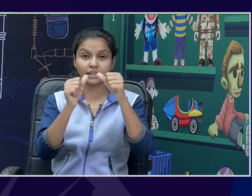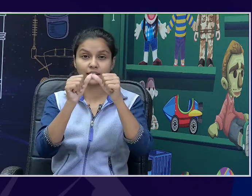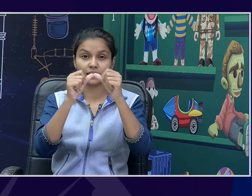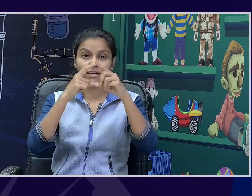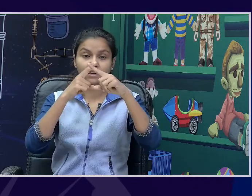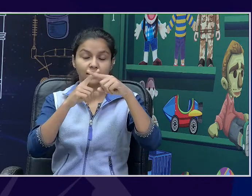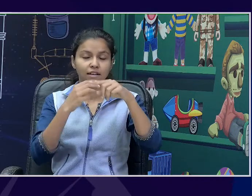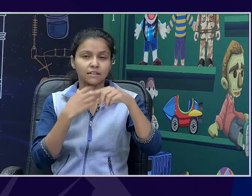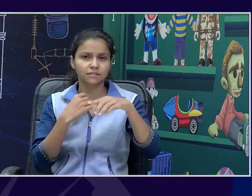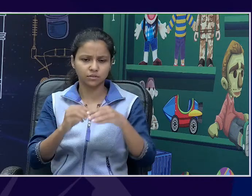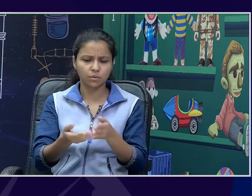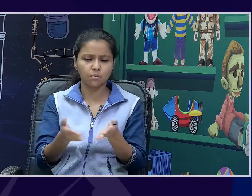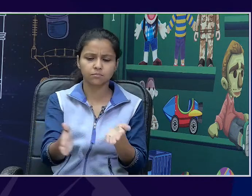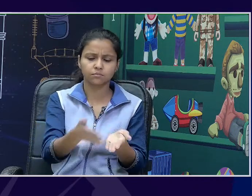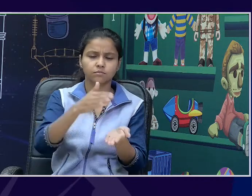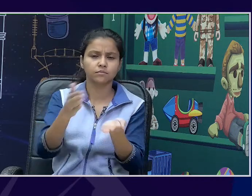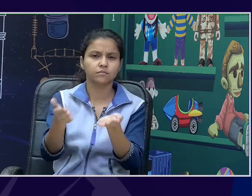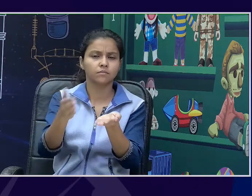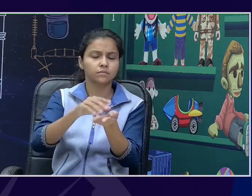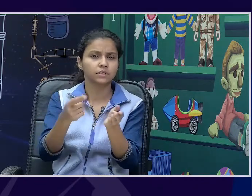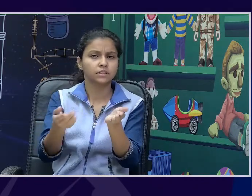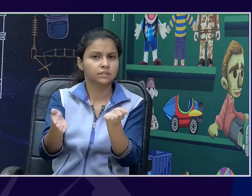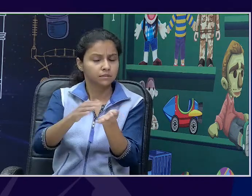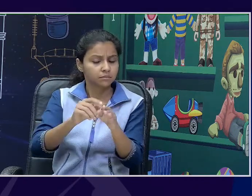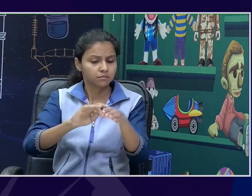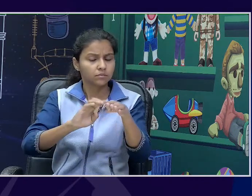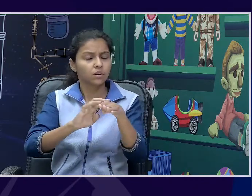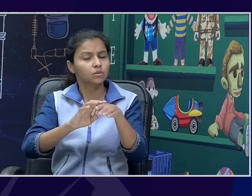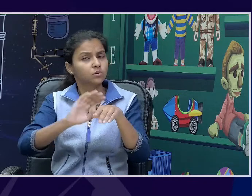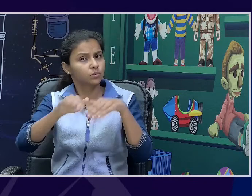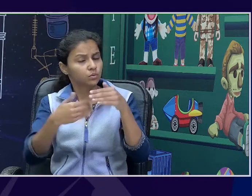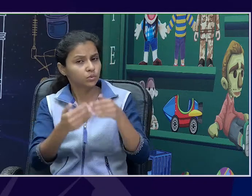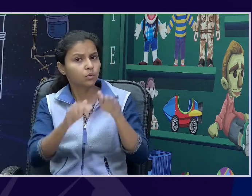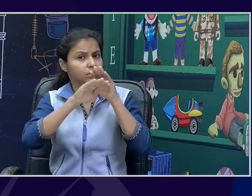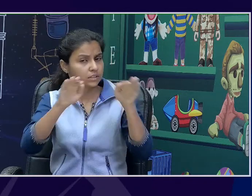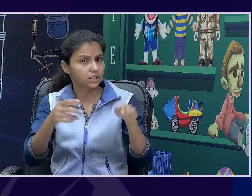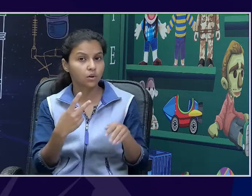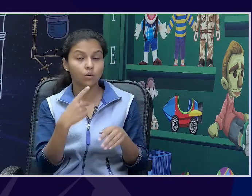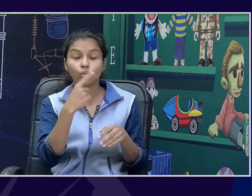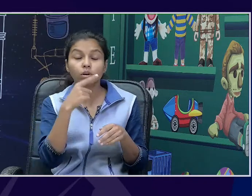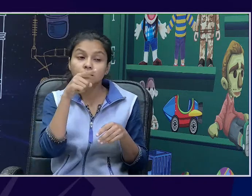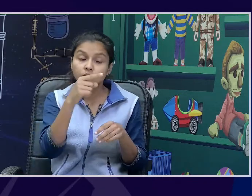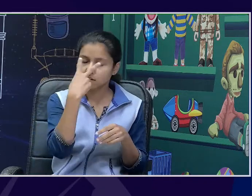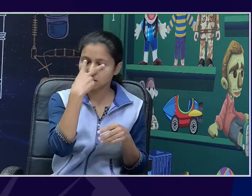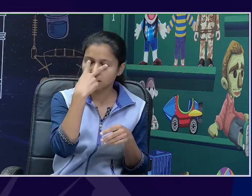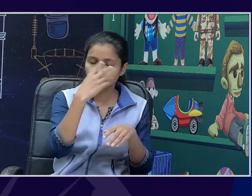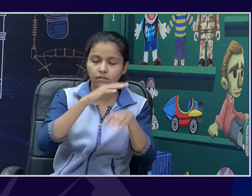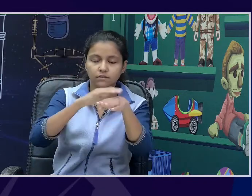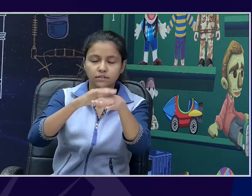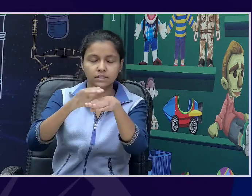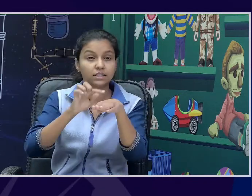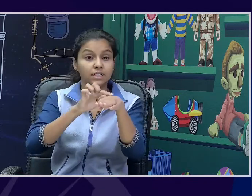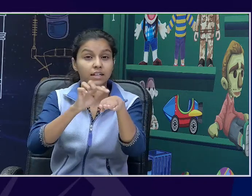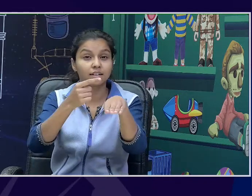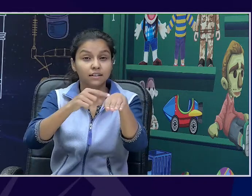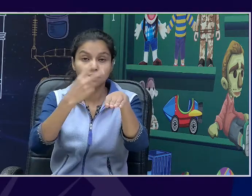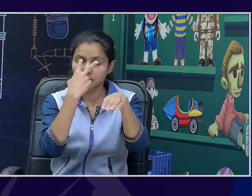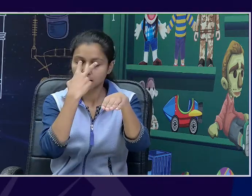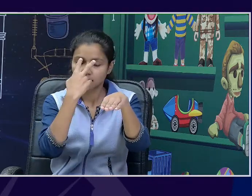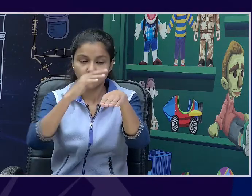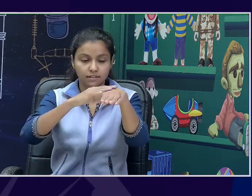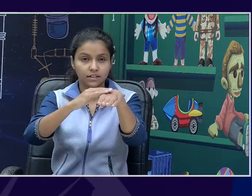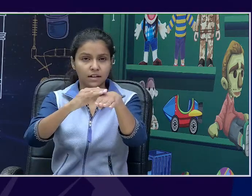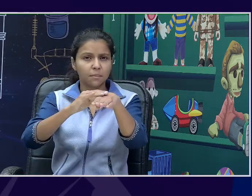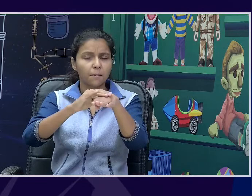on a page where we have engravings, so that children who are visually impaired, they can touch